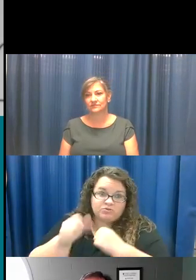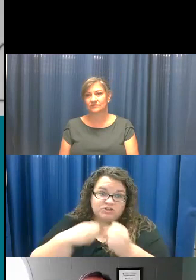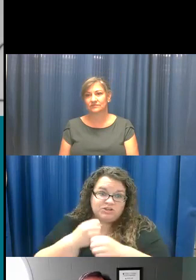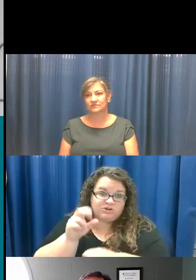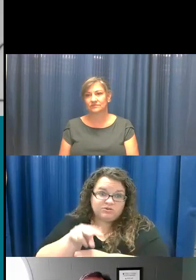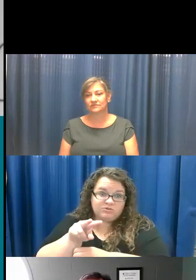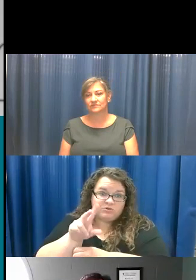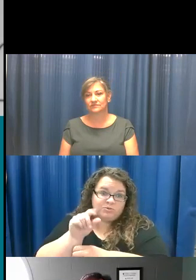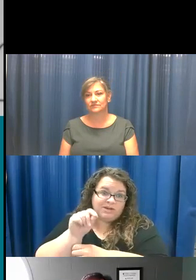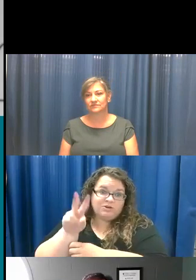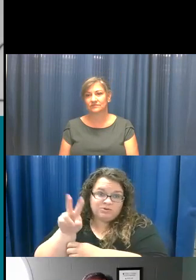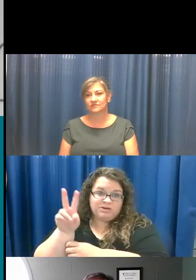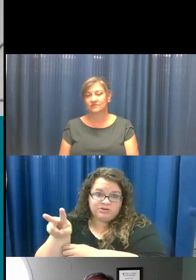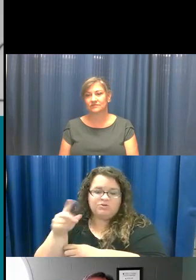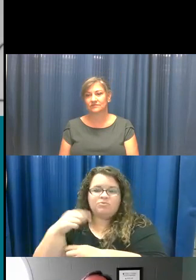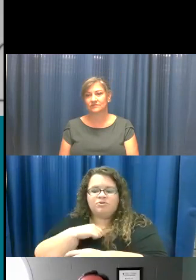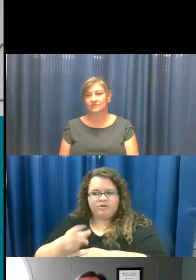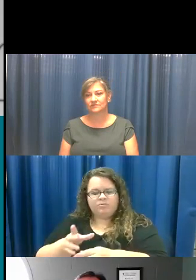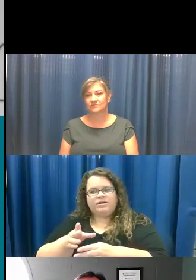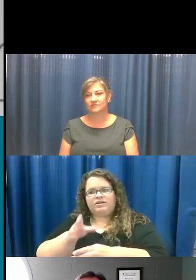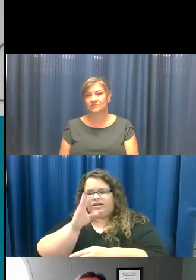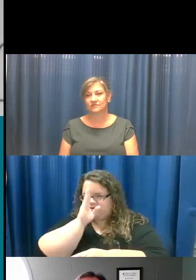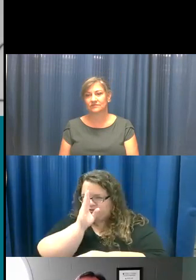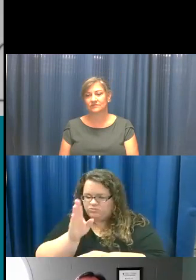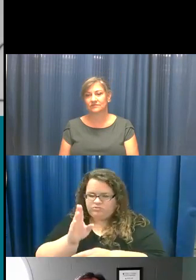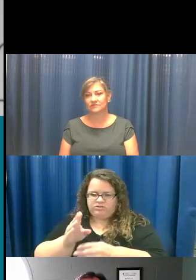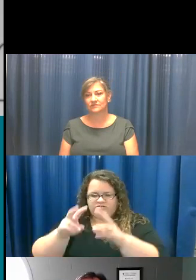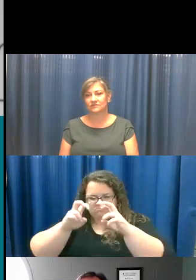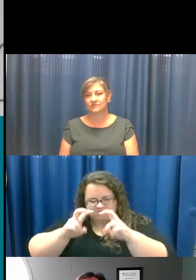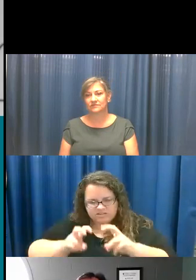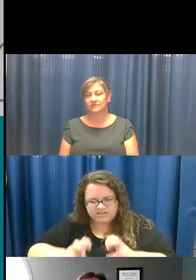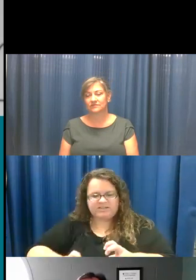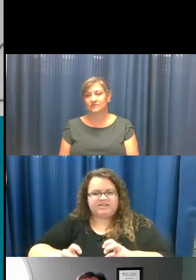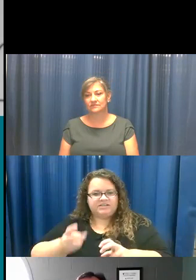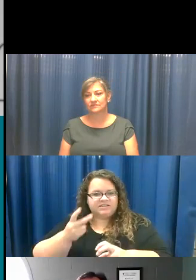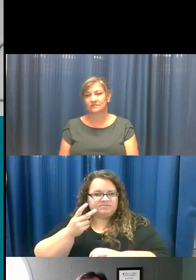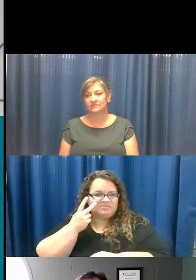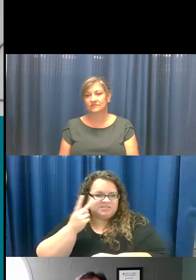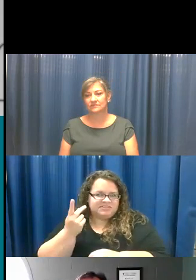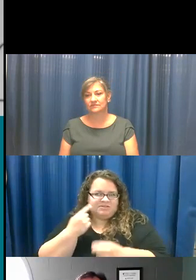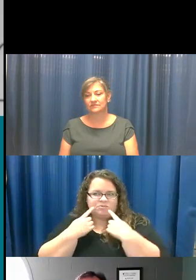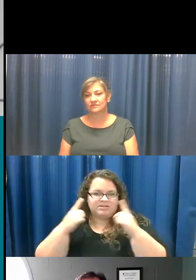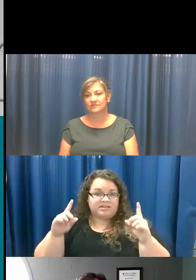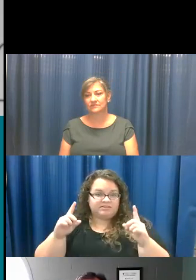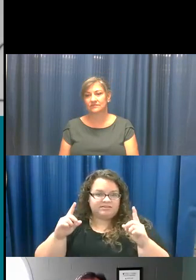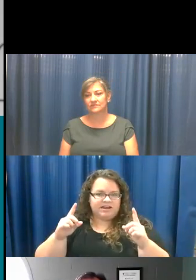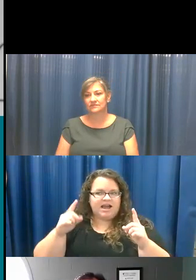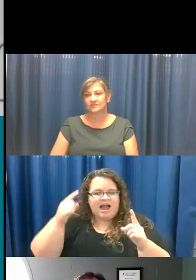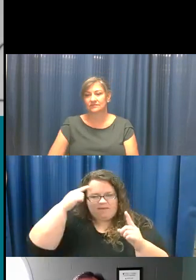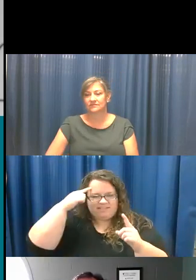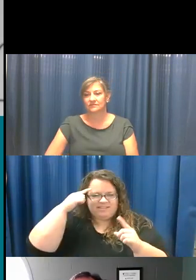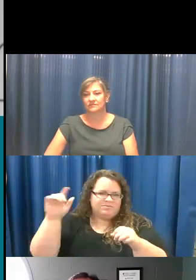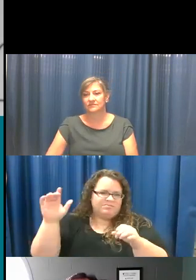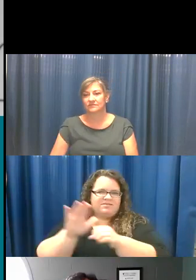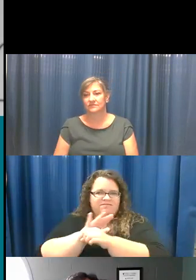what we accomplished and what we succeeded with and what we didn't. I expect that will come out to the whole college as an email